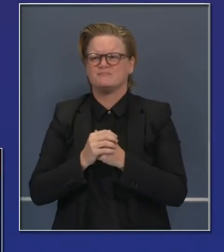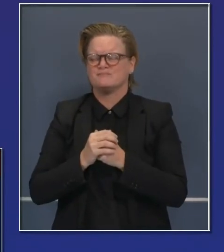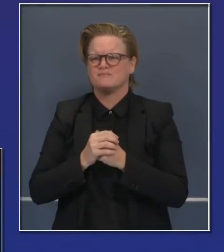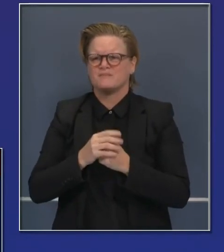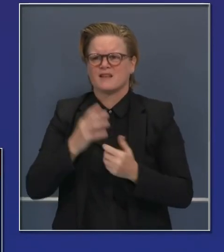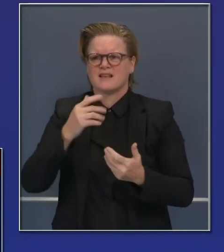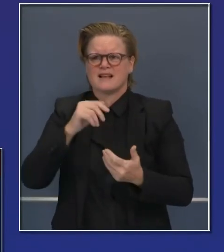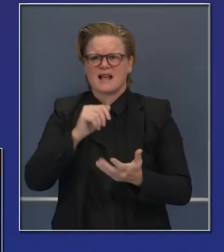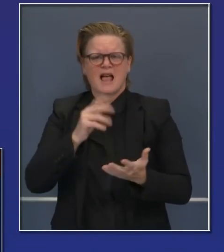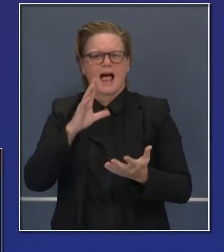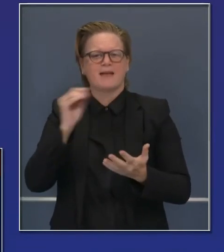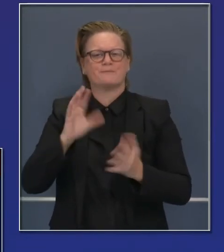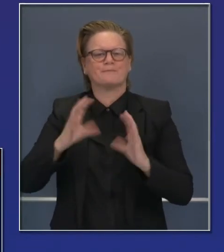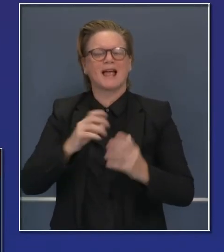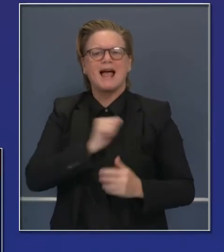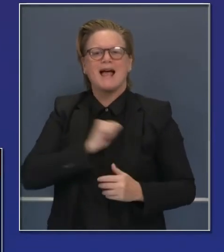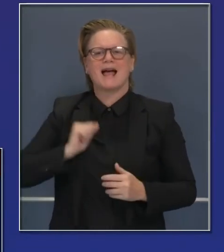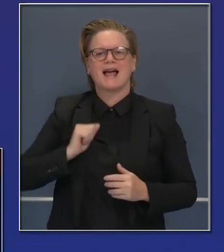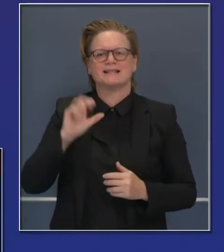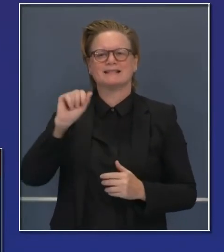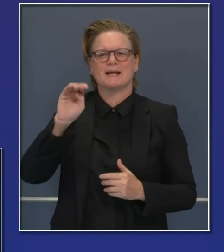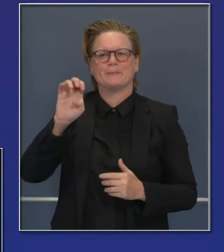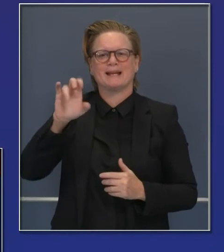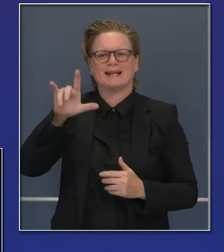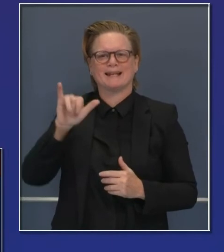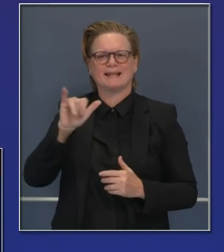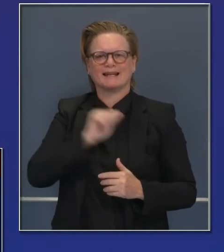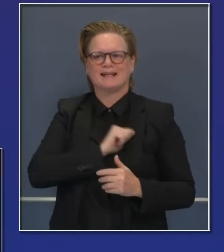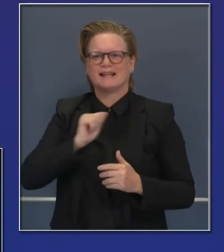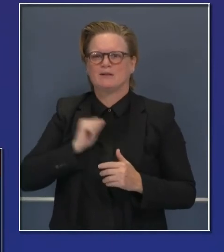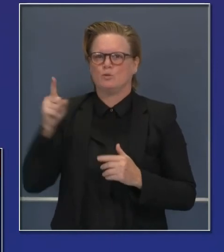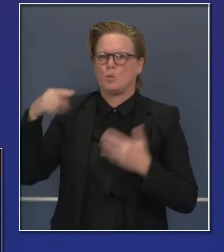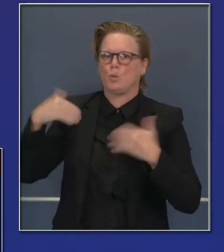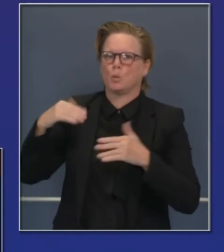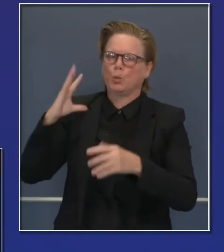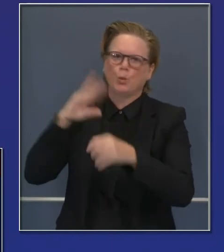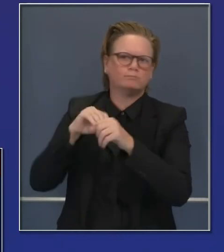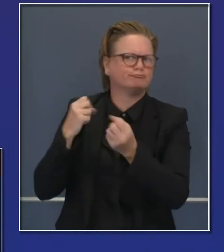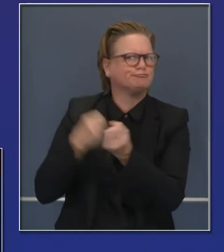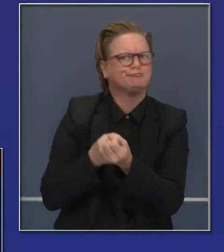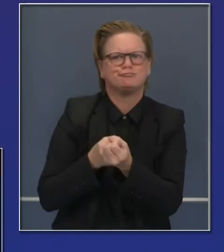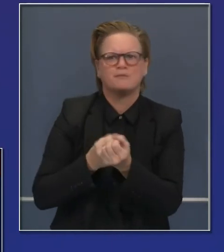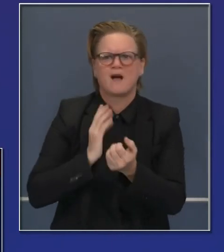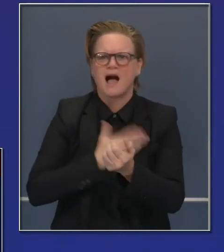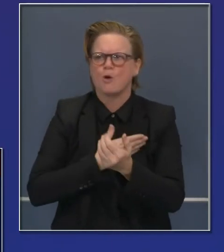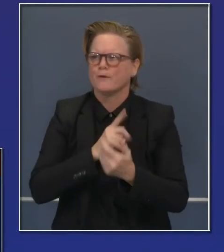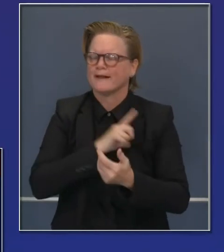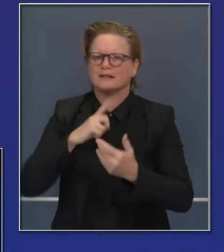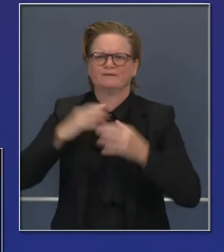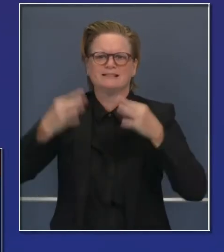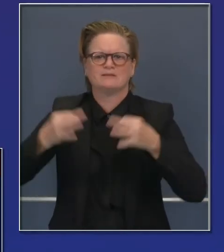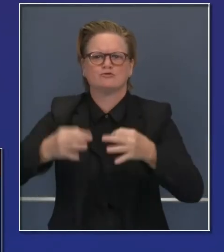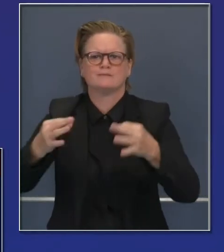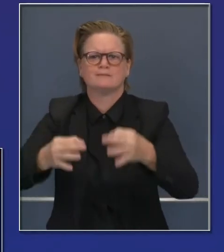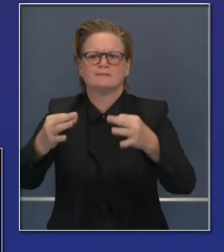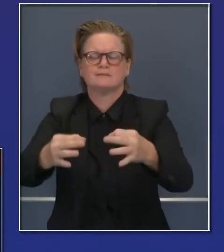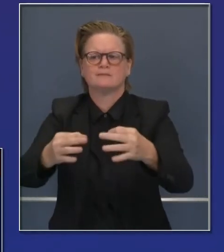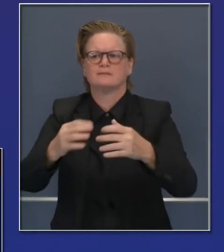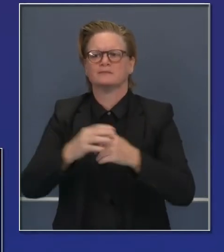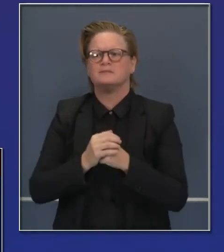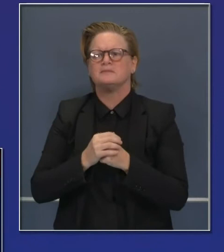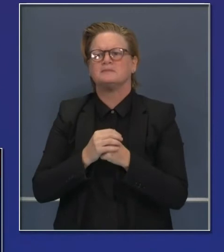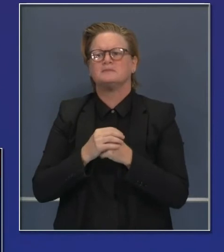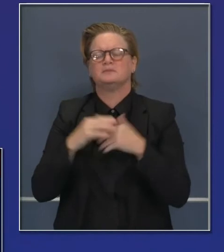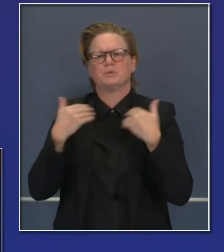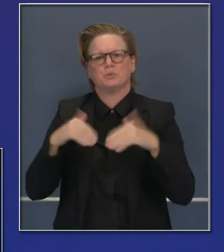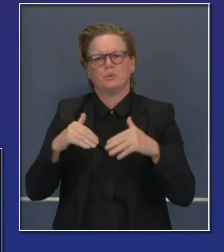support. Recently, we did an additional appropriation, their leadership and support, to provide even more money for our food banks beyond what